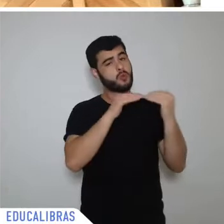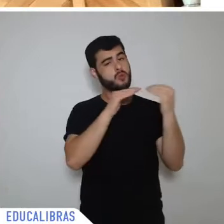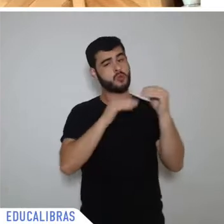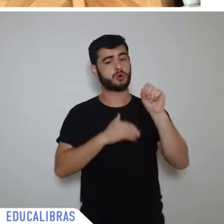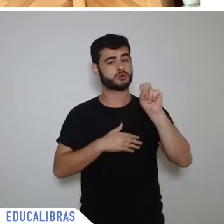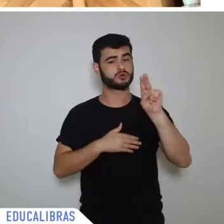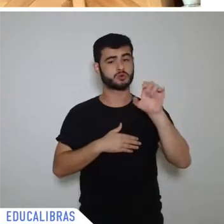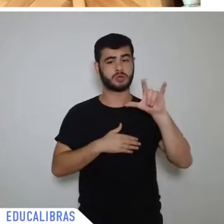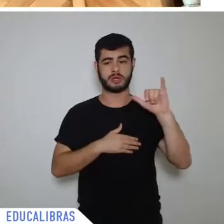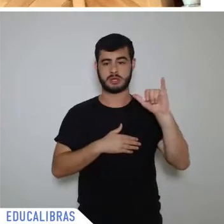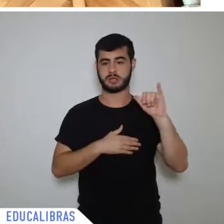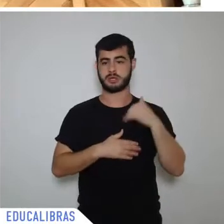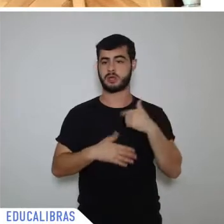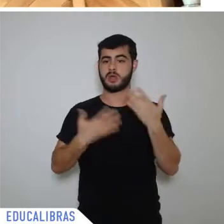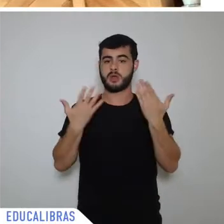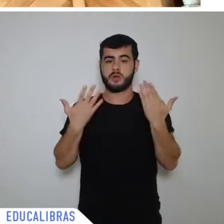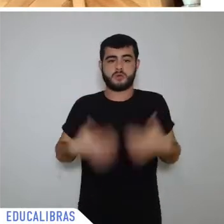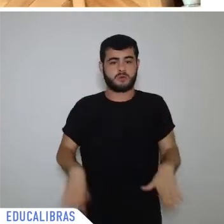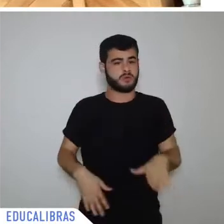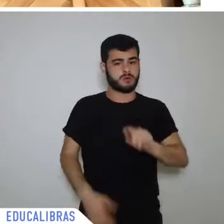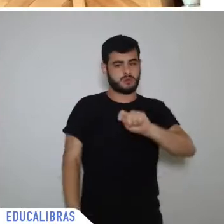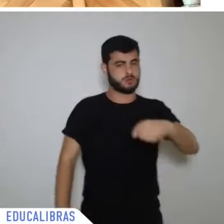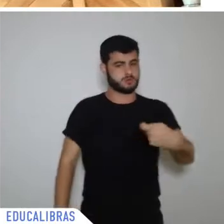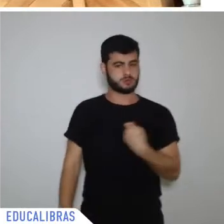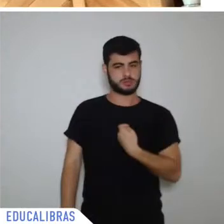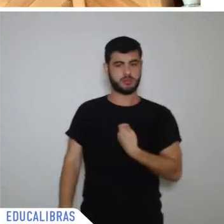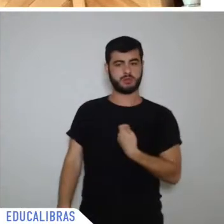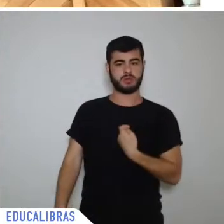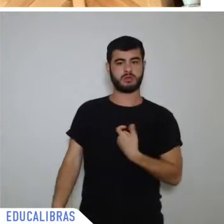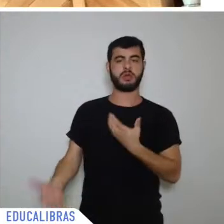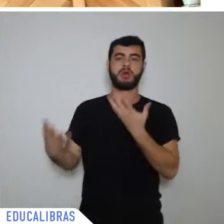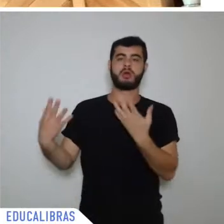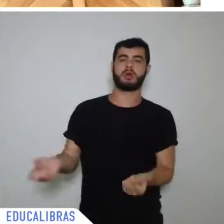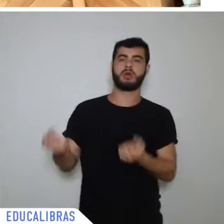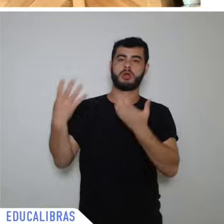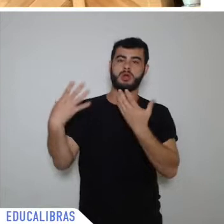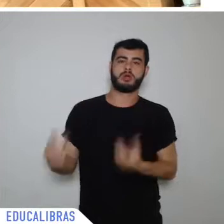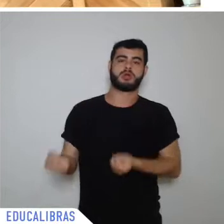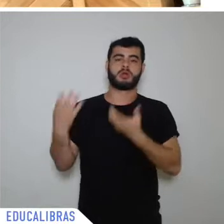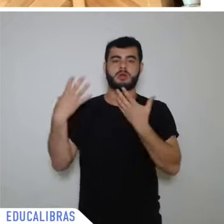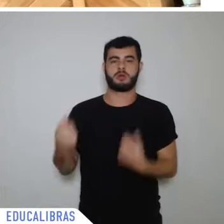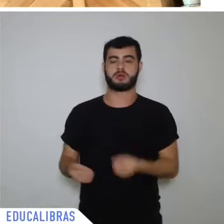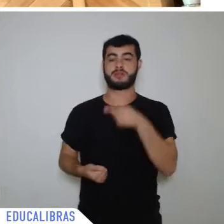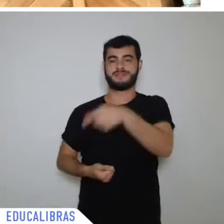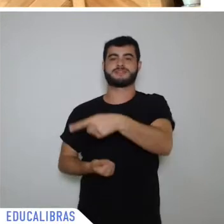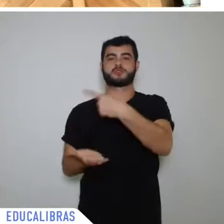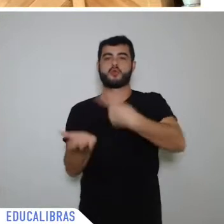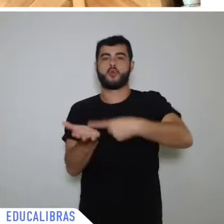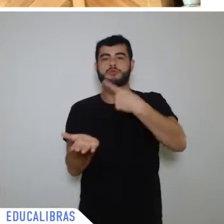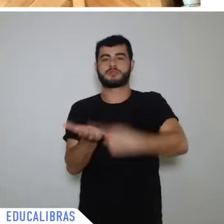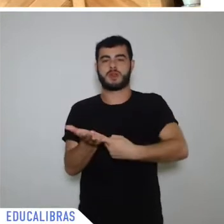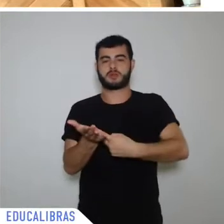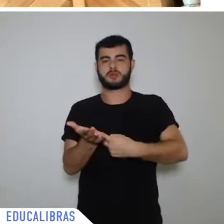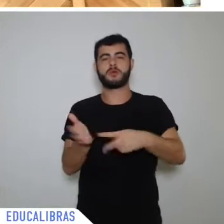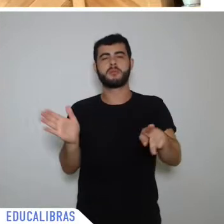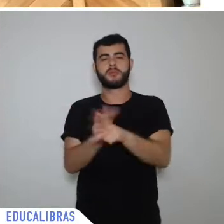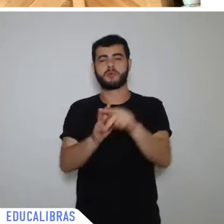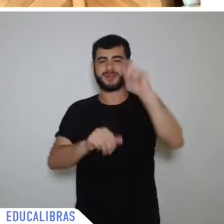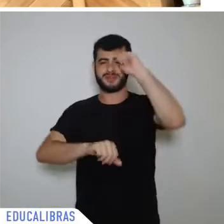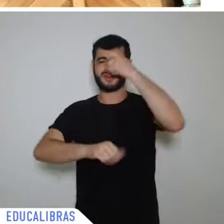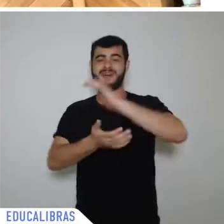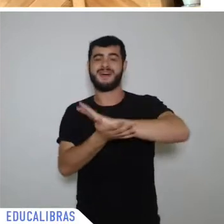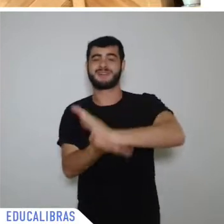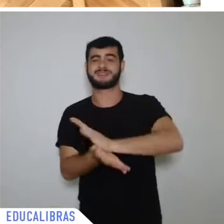Sueli said. I don't want to sign up to this contract. A